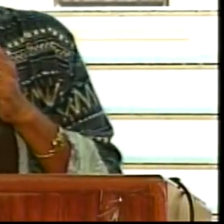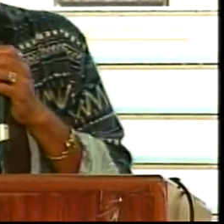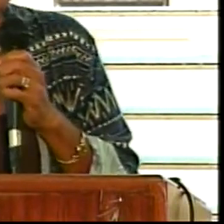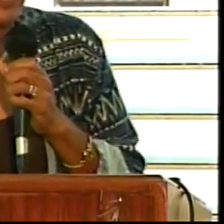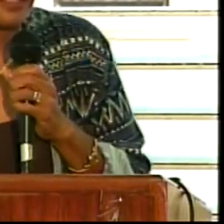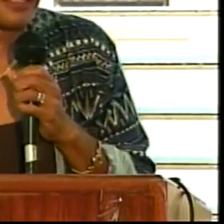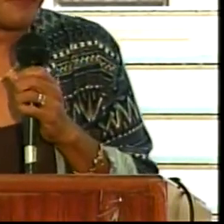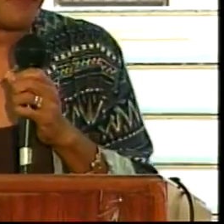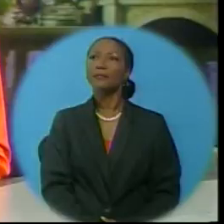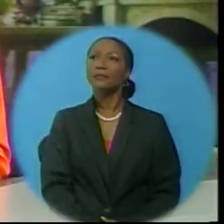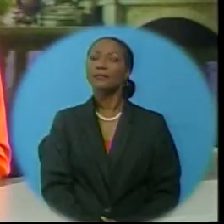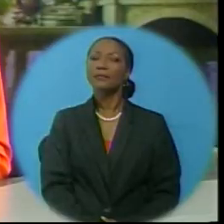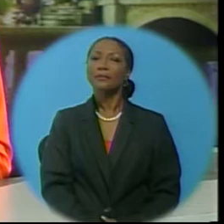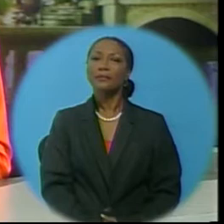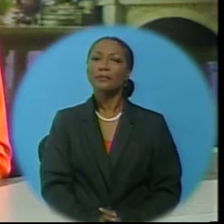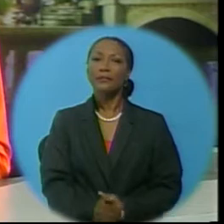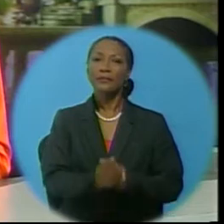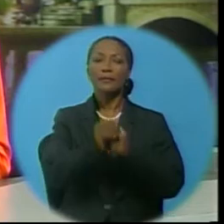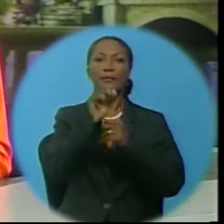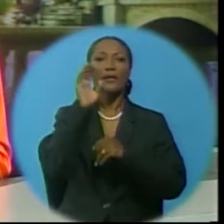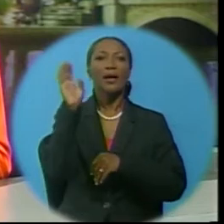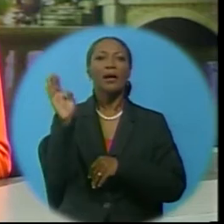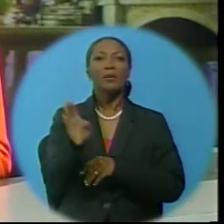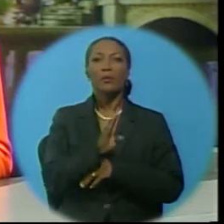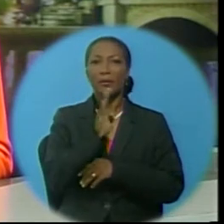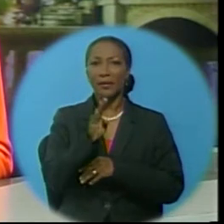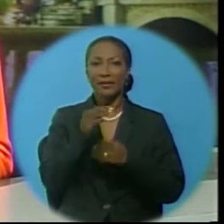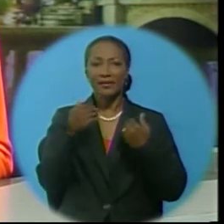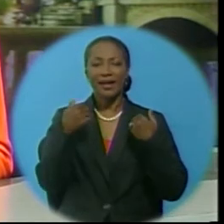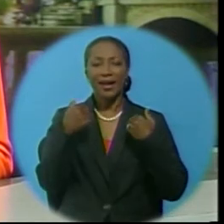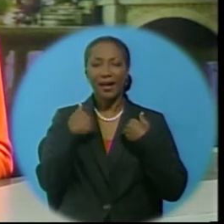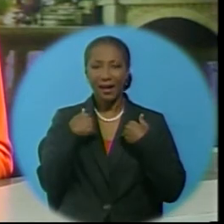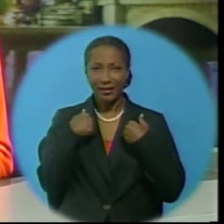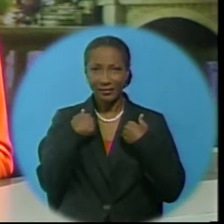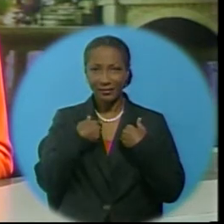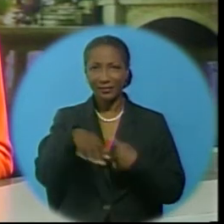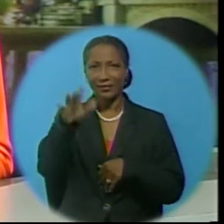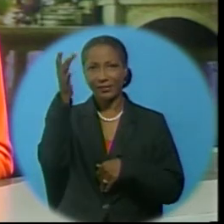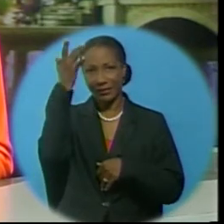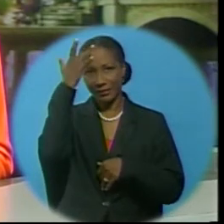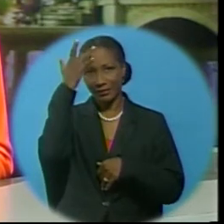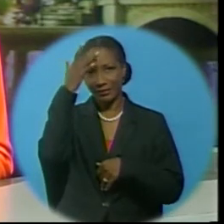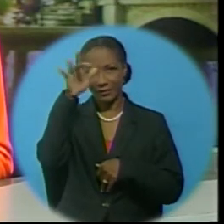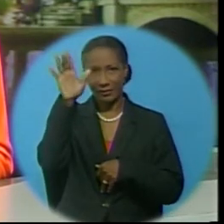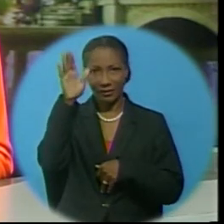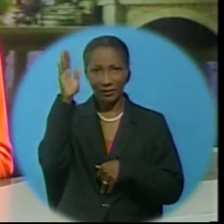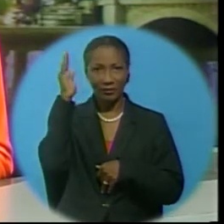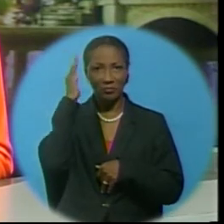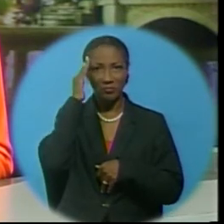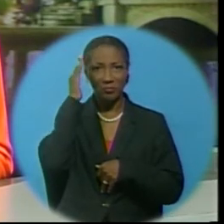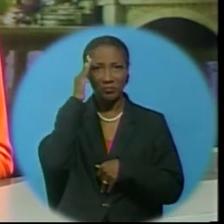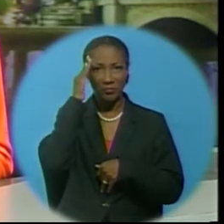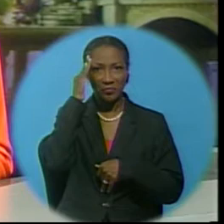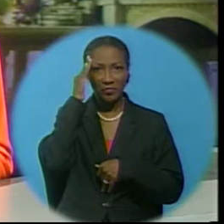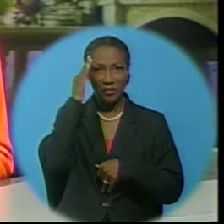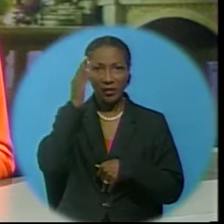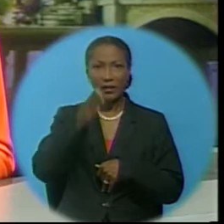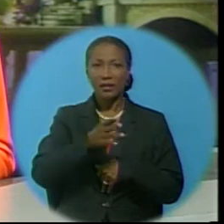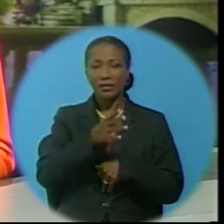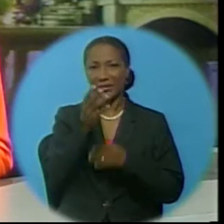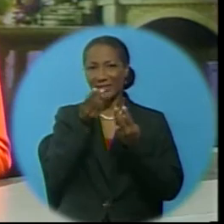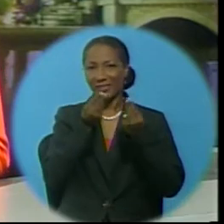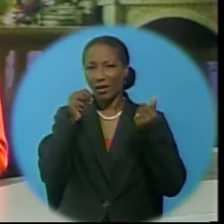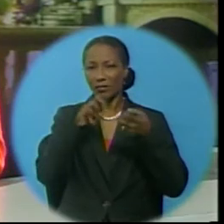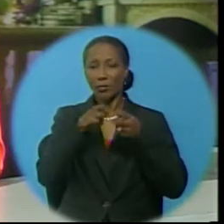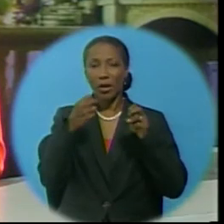things in place. Well, Barbados has the intellectual capacity to find solutions to any of the problems which it faces. But